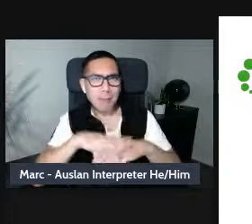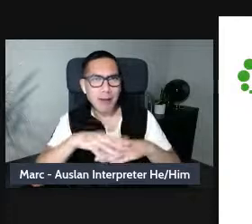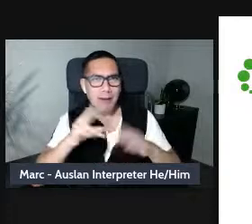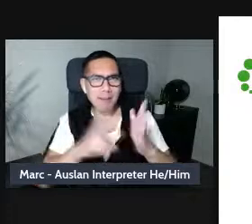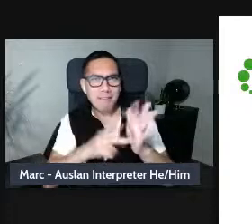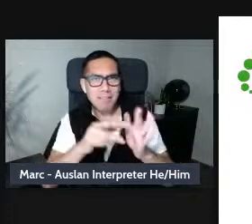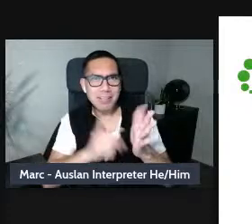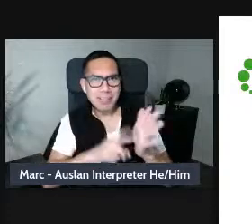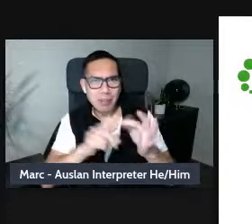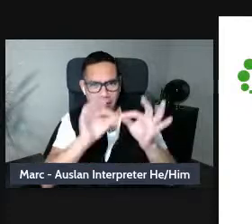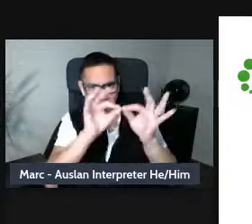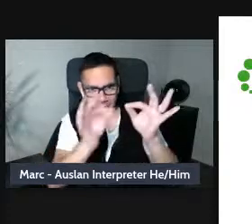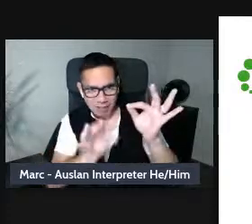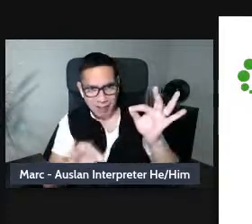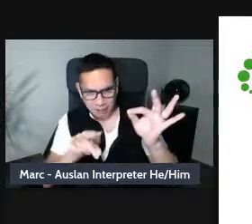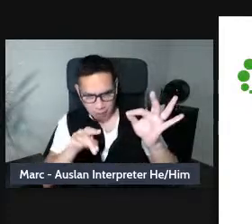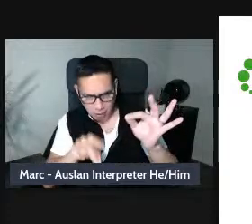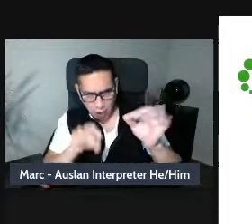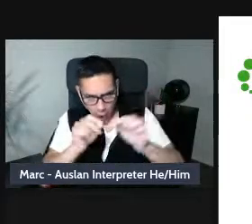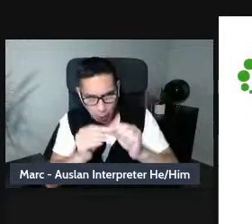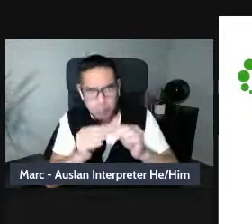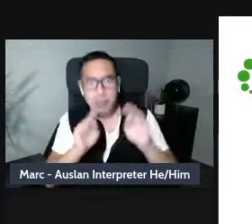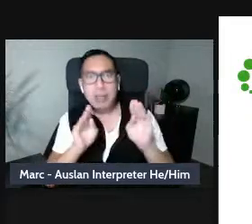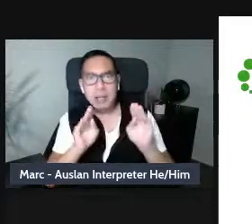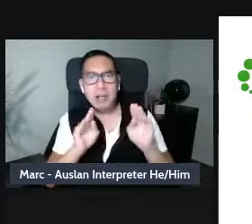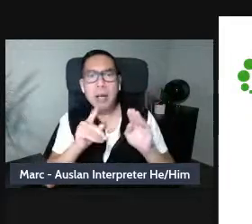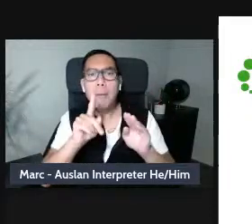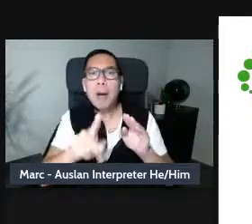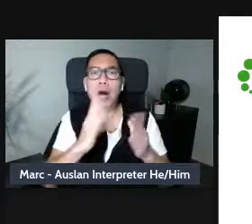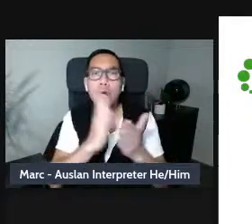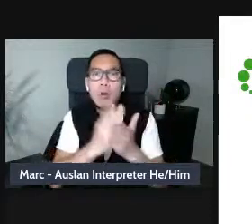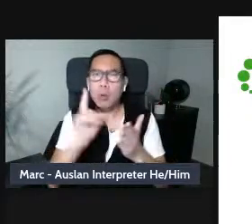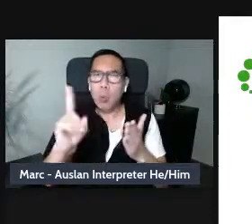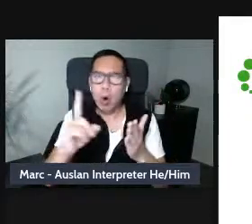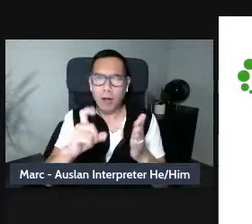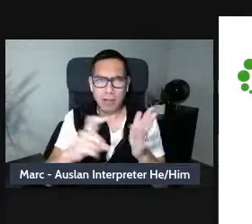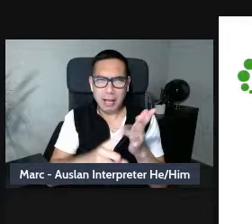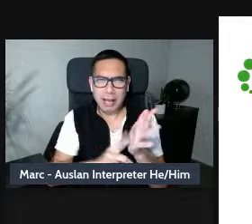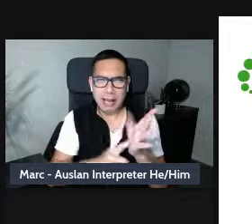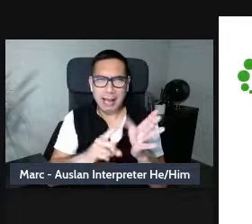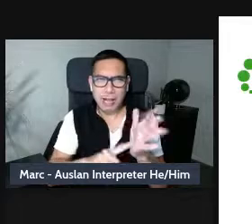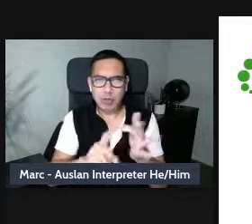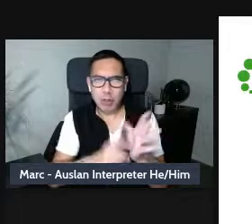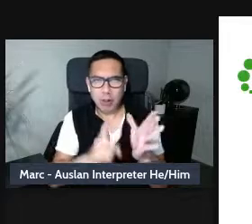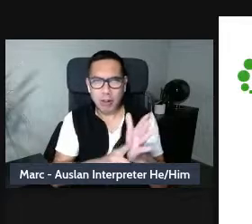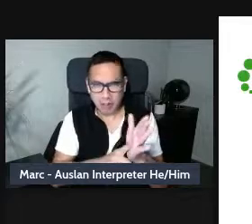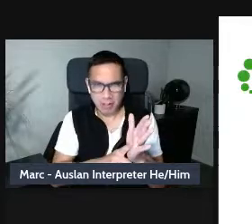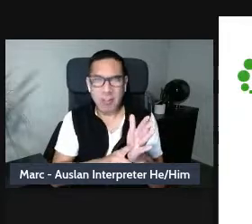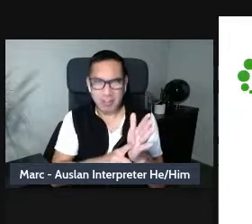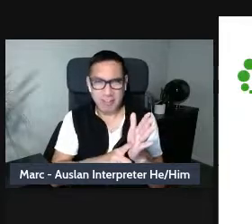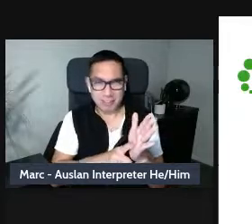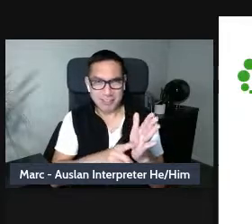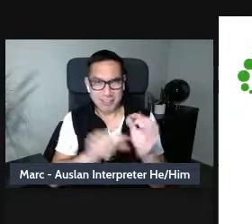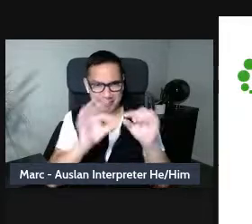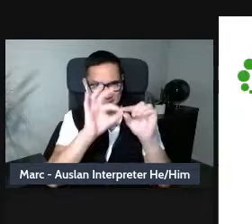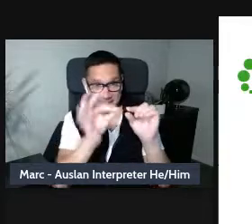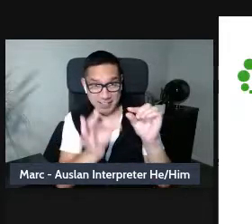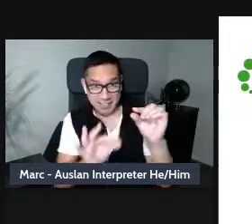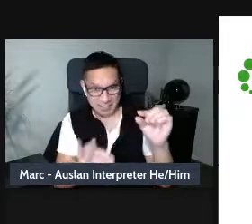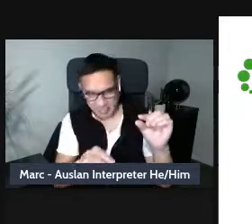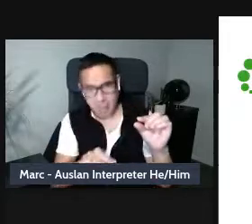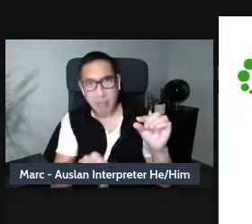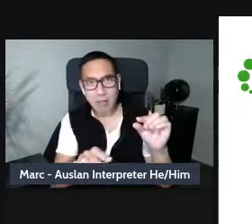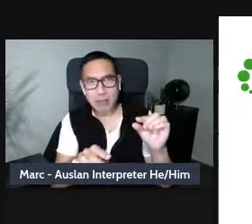the importance of these collateral vessels in stroke, we haven't had a way to safely and